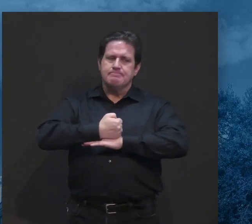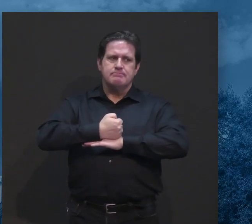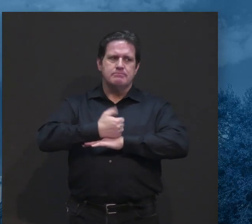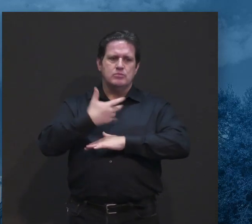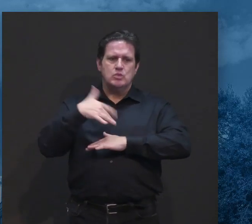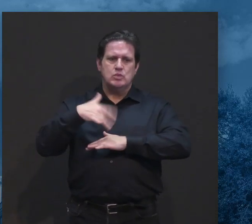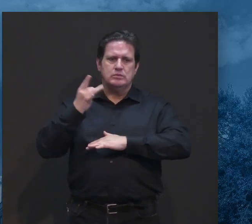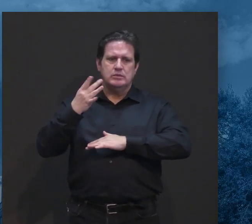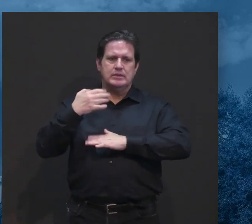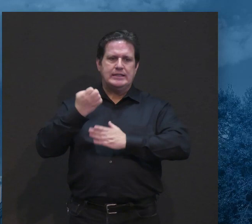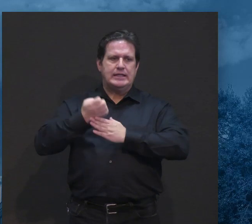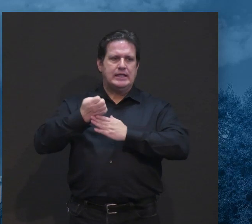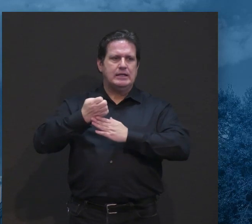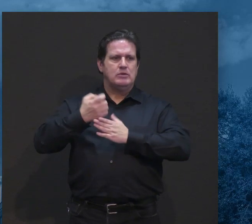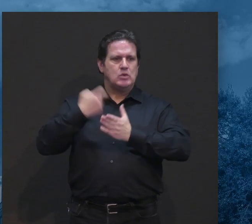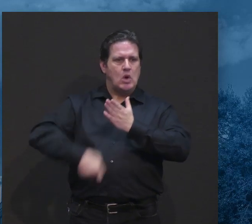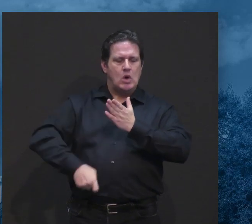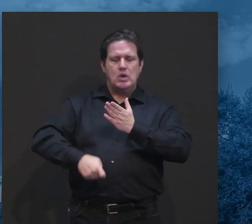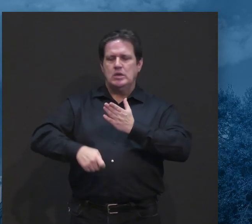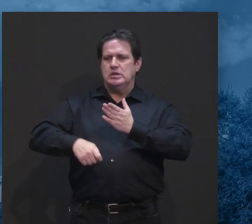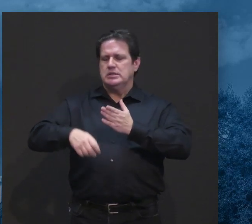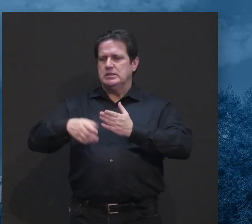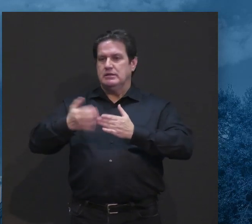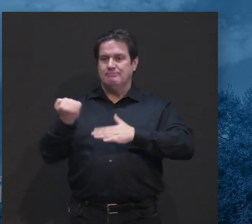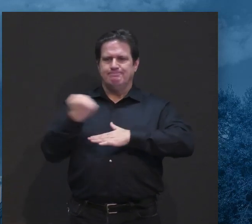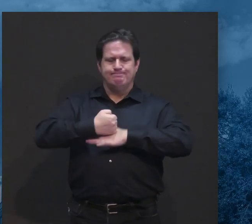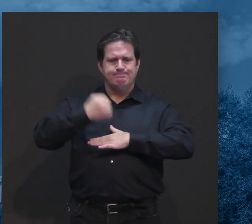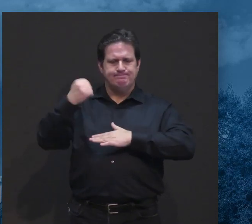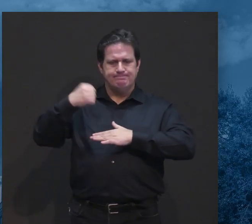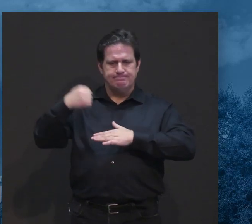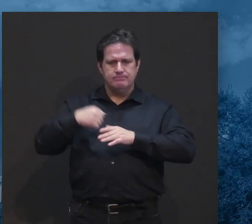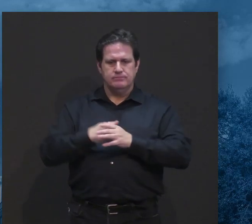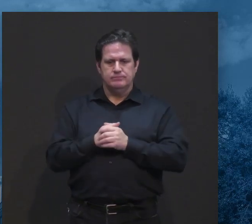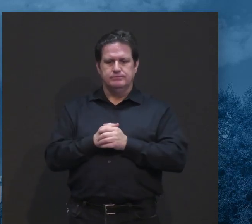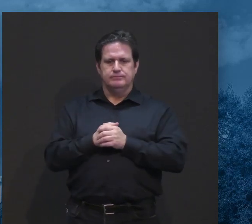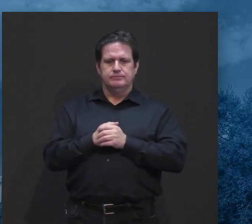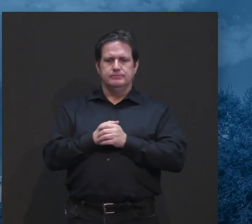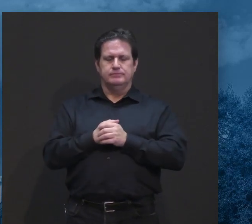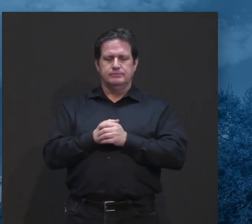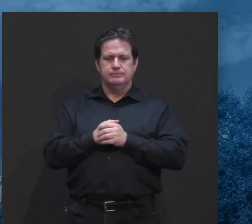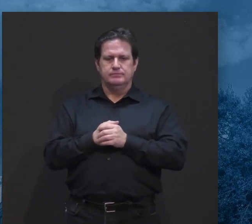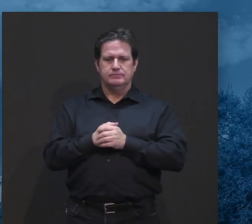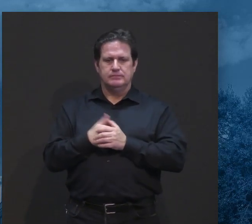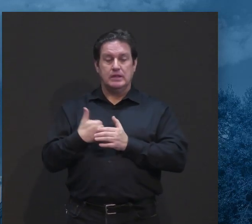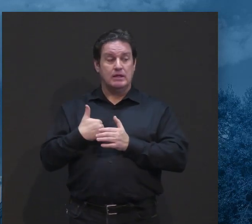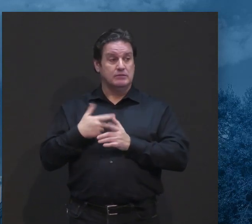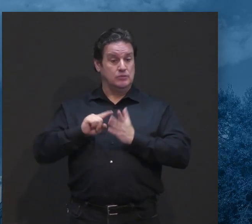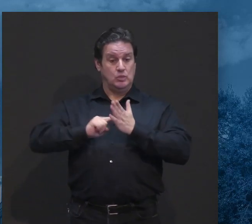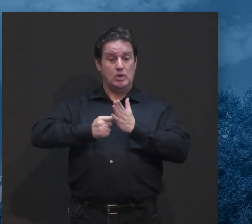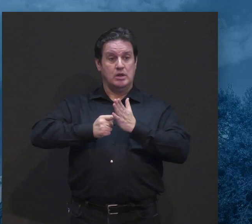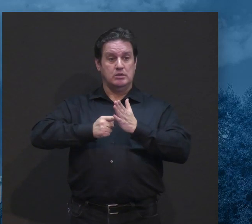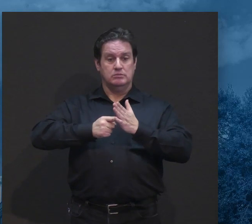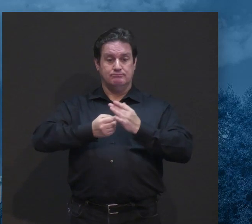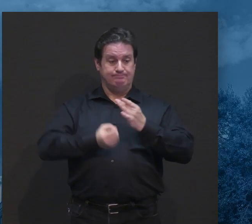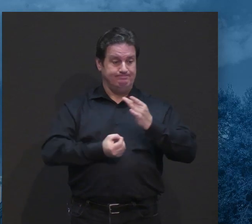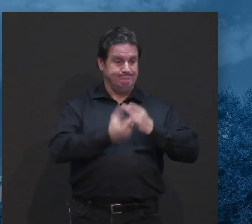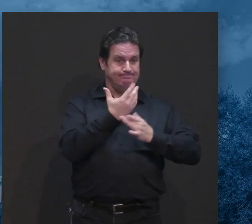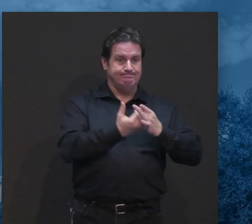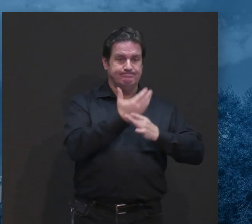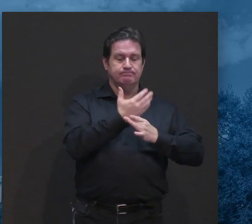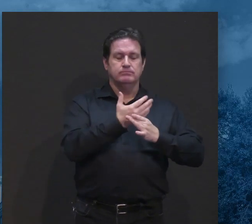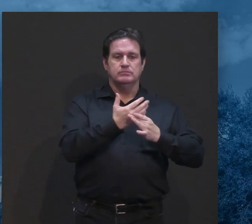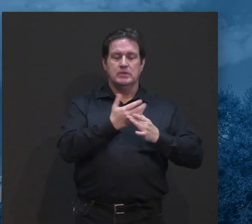significant economic and cost consequences, yes. We did have, not originally, not when we moved into